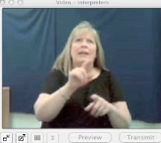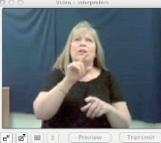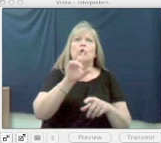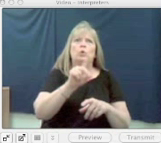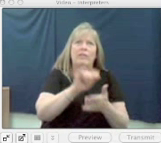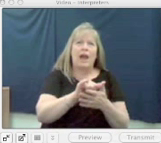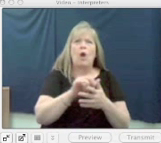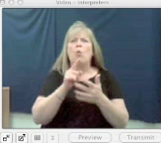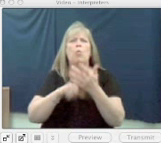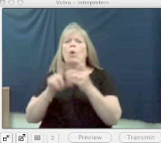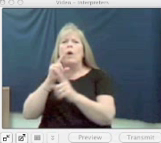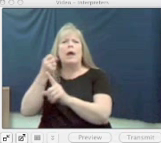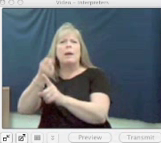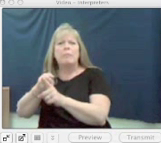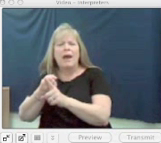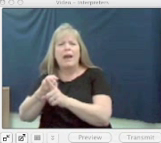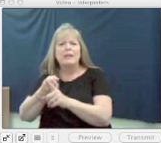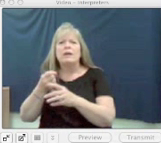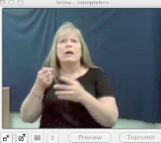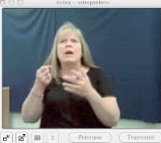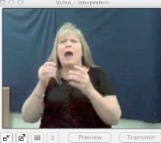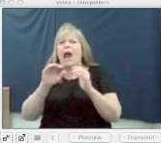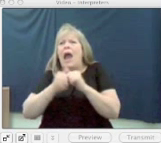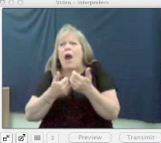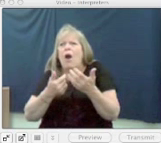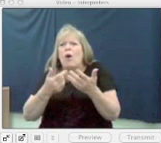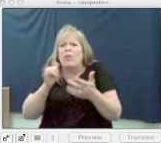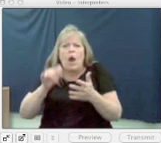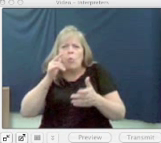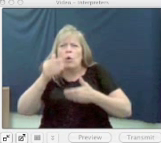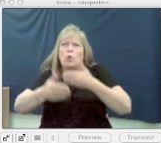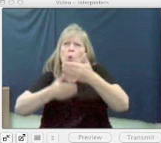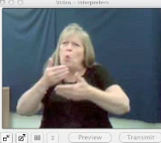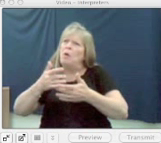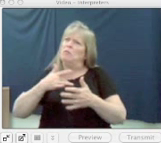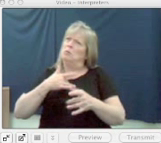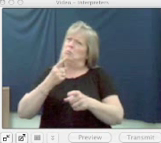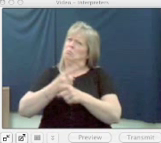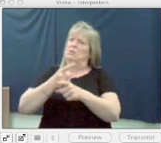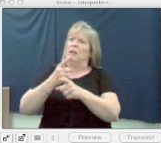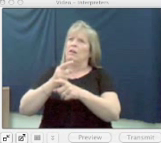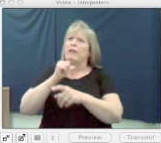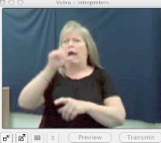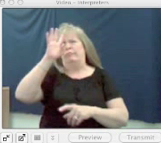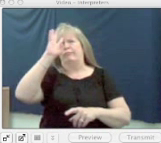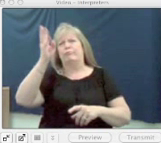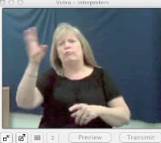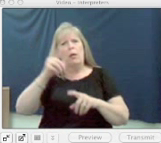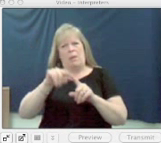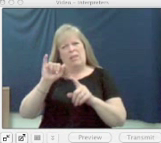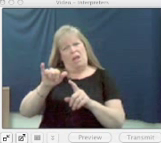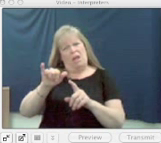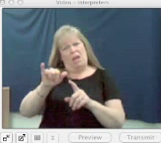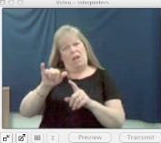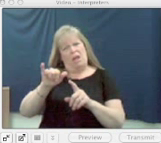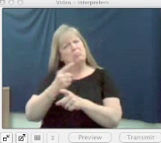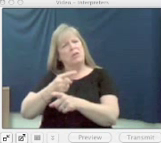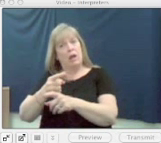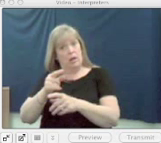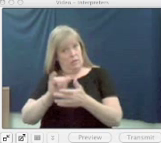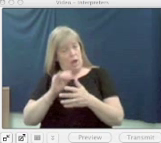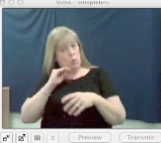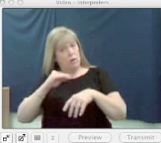predicting where this might go in a reasonable way, and let that inform our decisions based on our values.